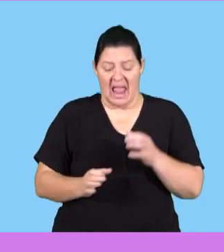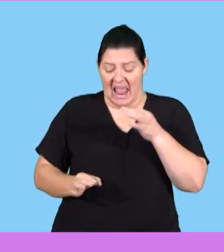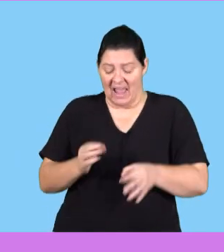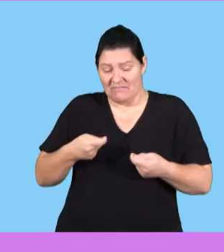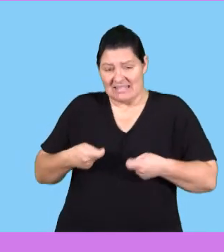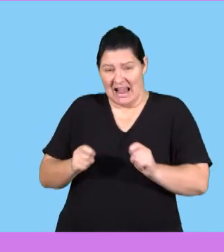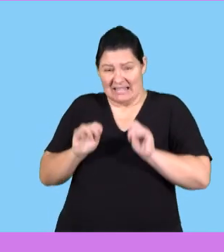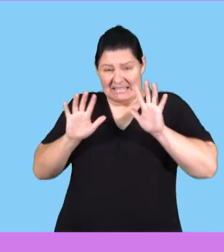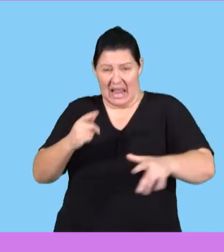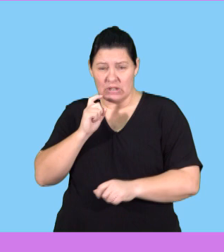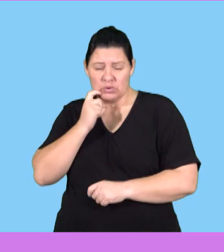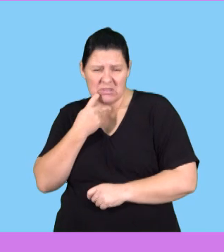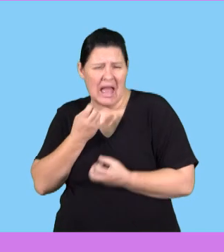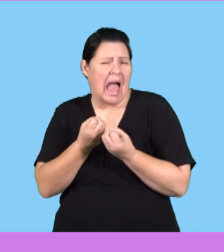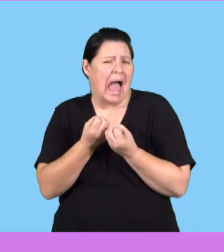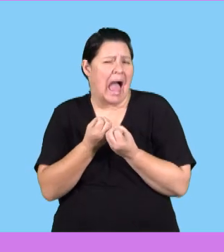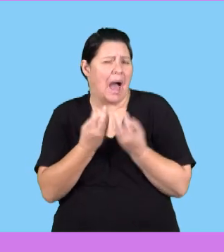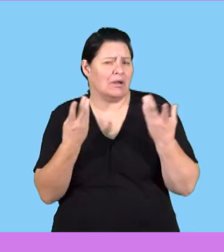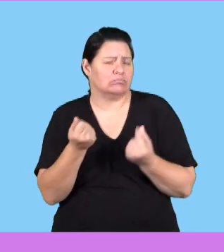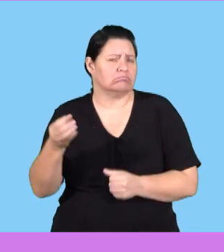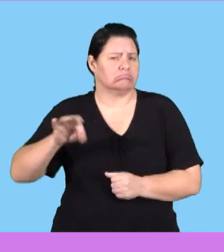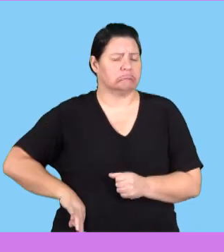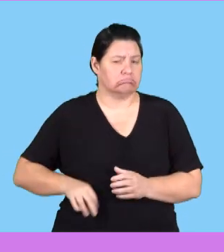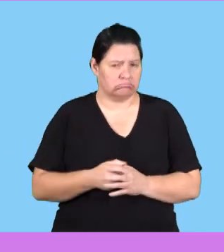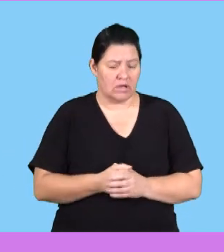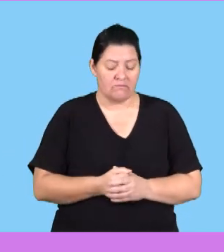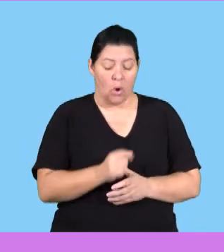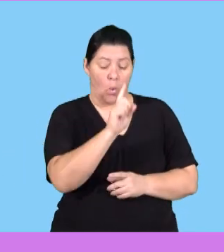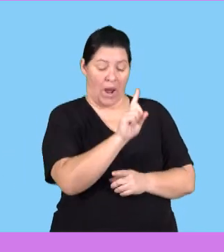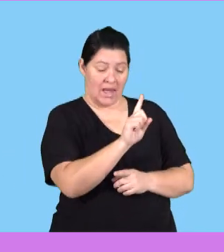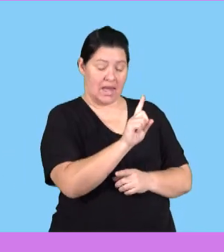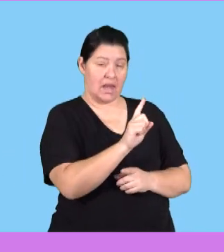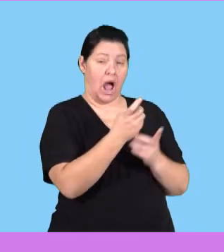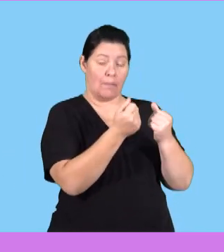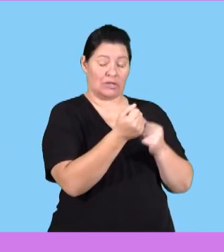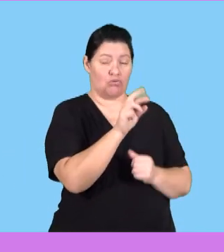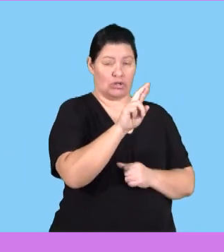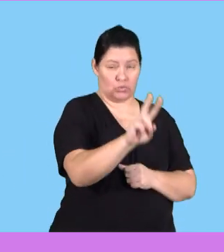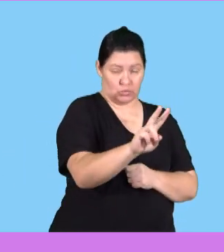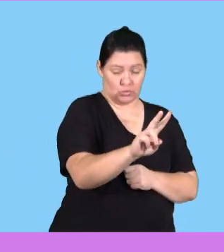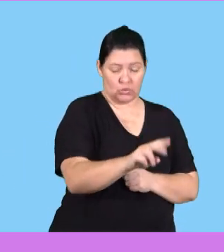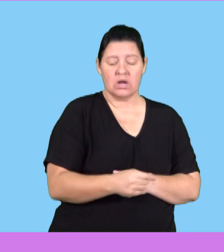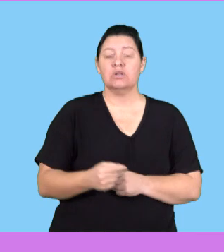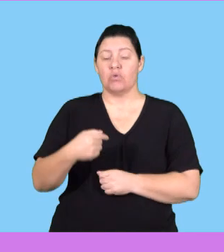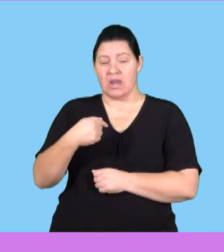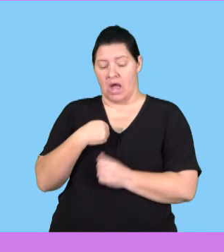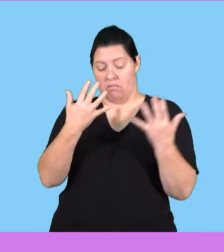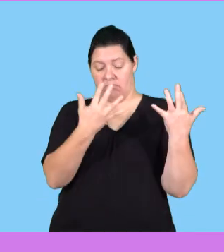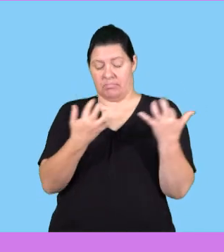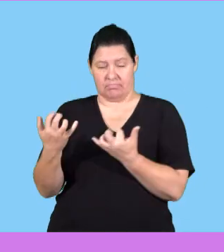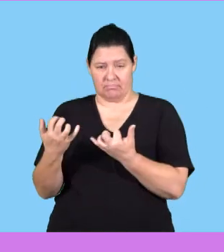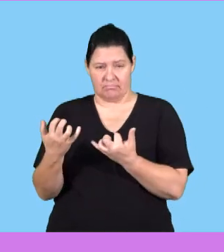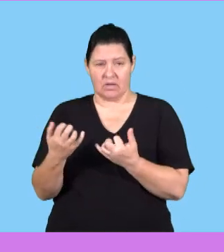from selling 10 sweets? So if he sells 1 sweet for 2 rand, then we can, for us